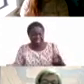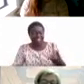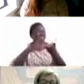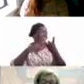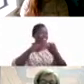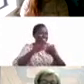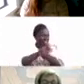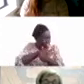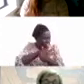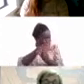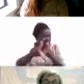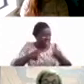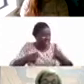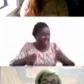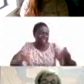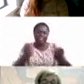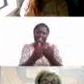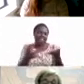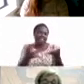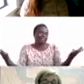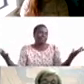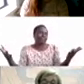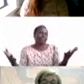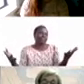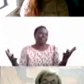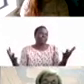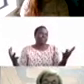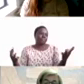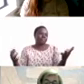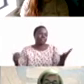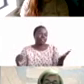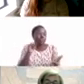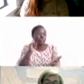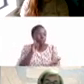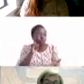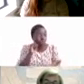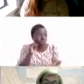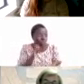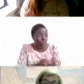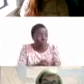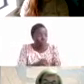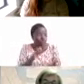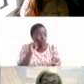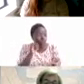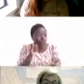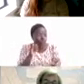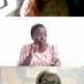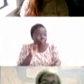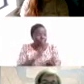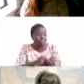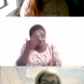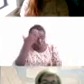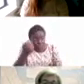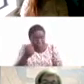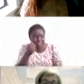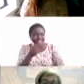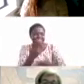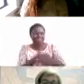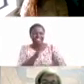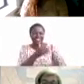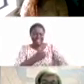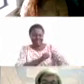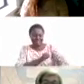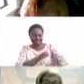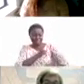man rapes them, they can't refuse. They can't say no, and that's why there are many